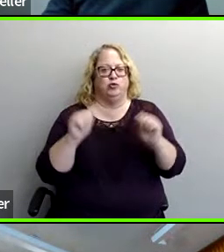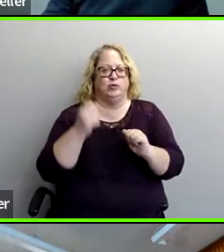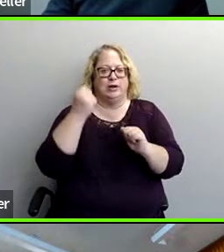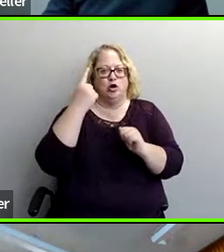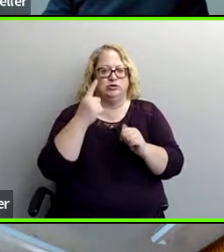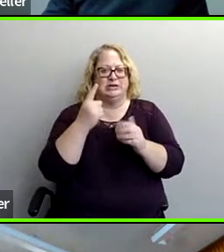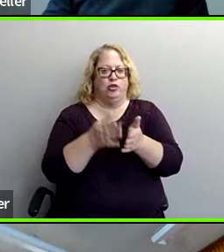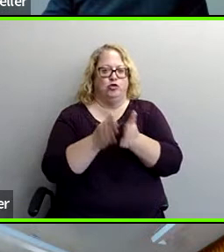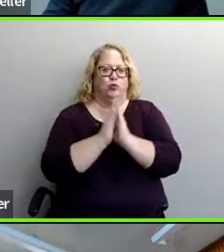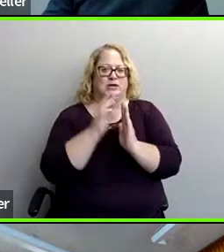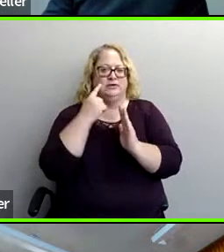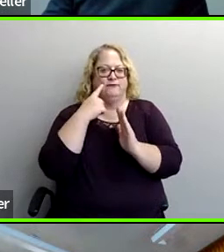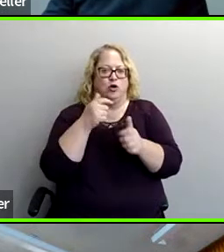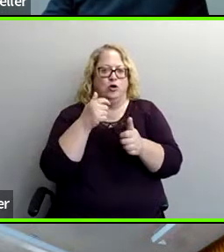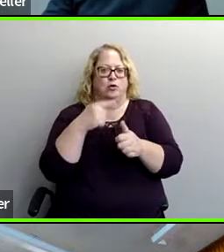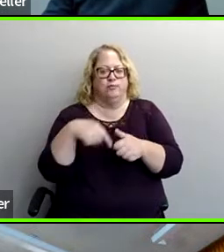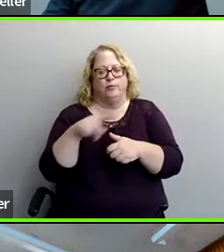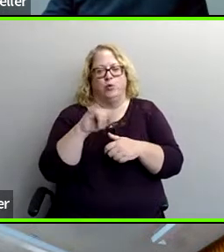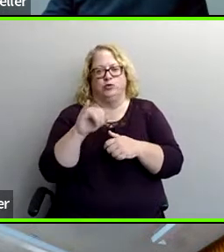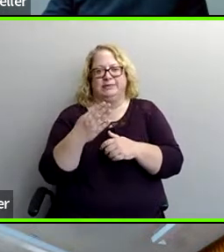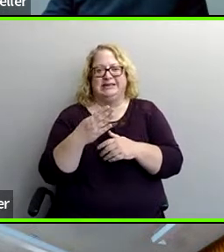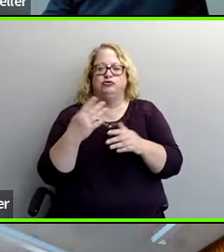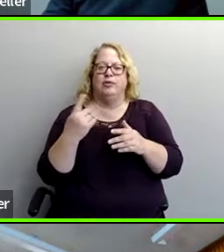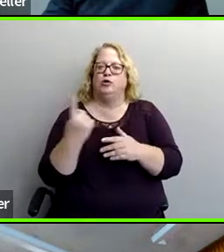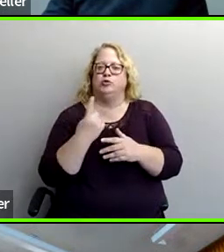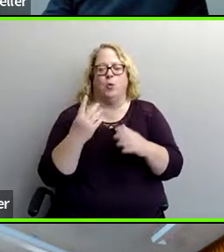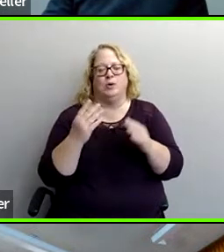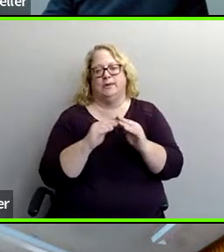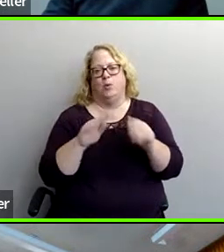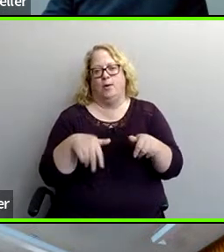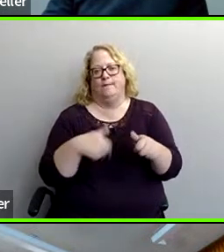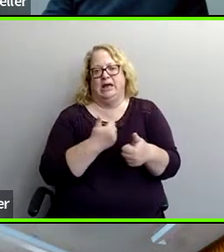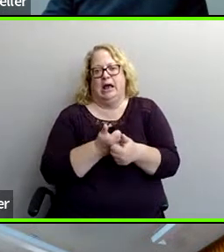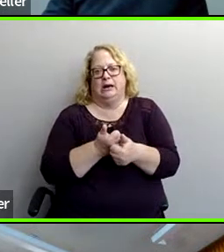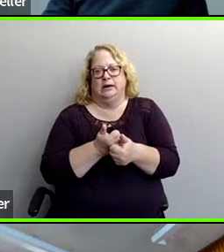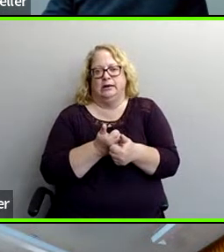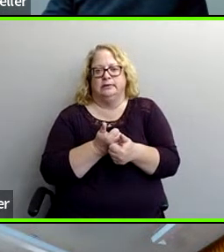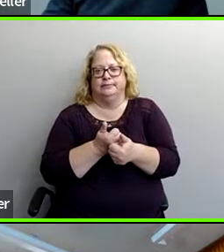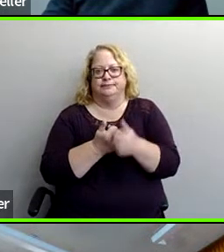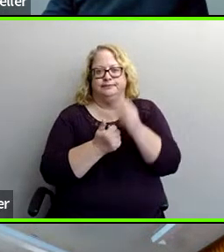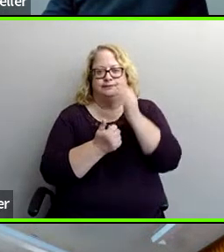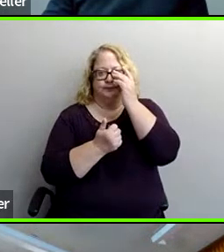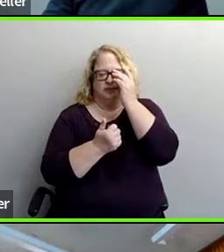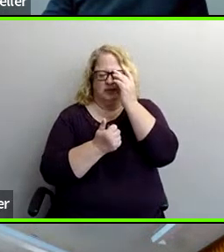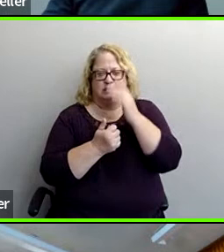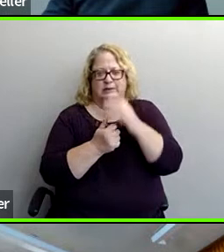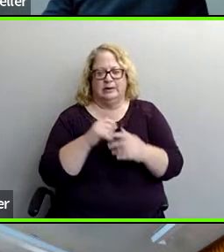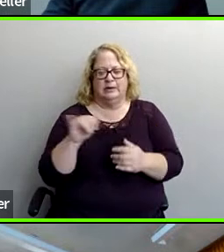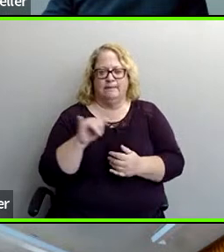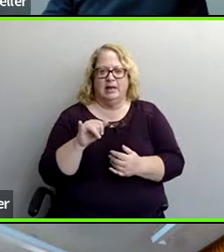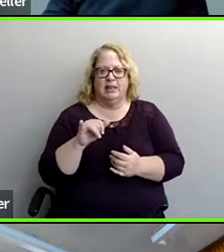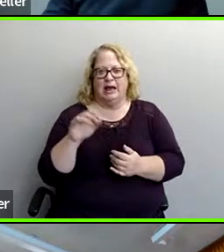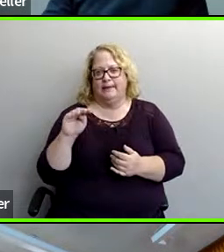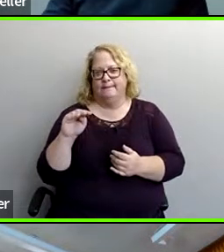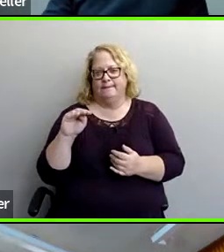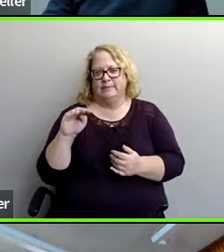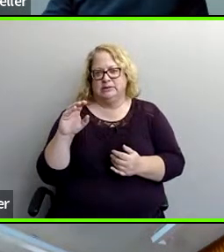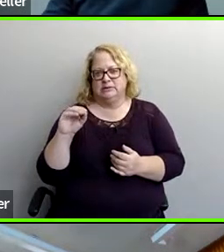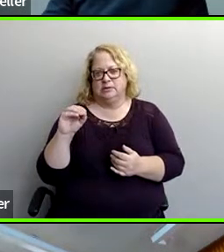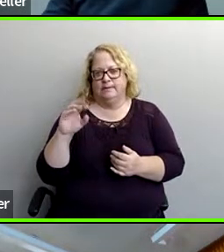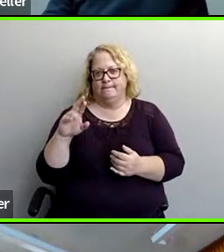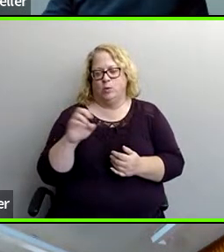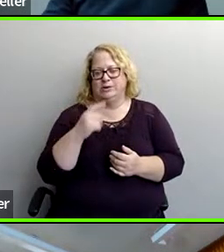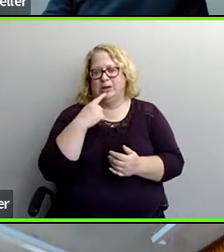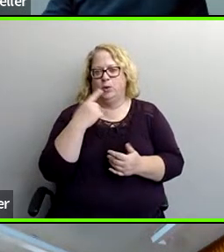those requests for those positions. There's always more to it, but, we like, Ms. Moore had said, we have met with all